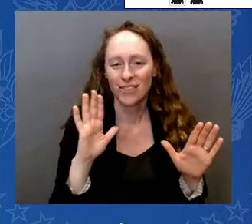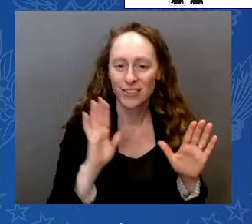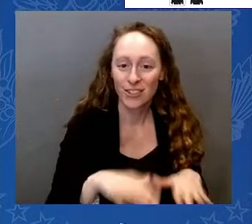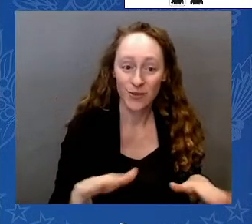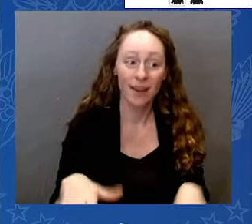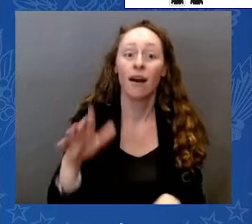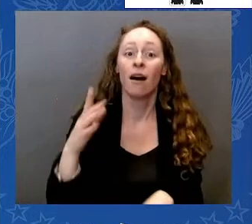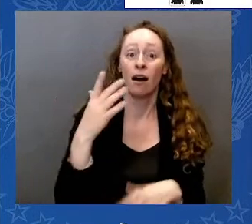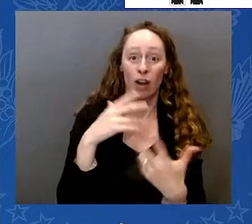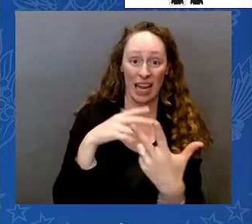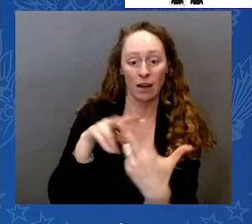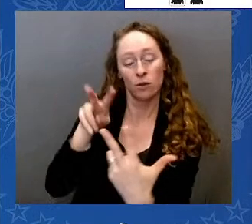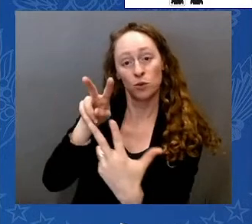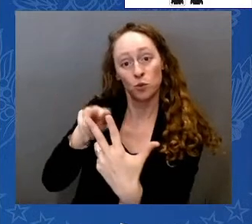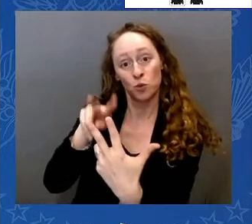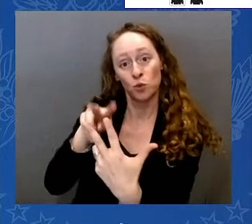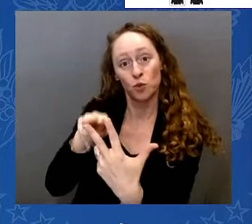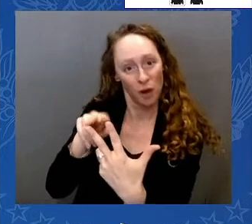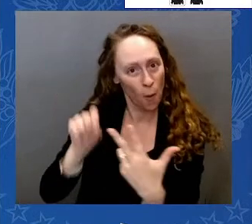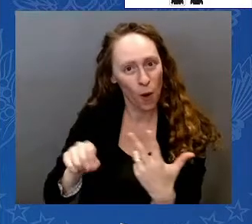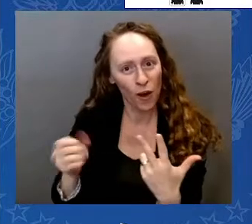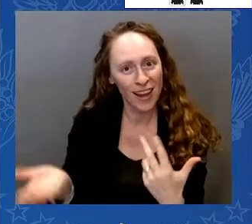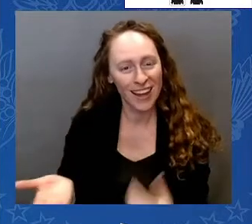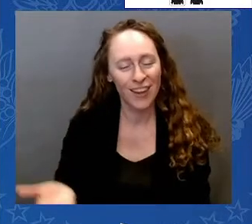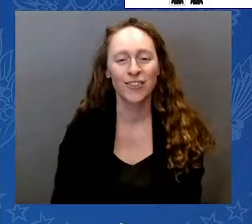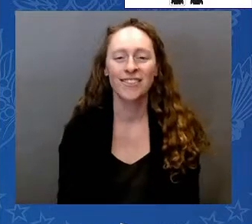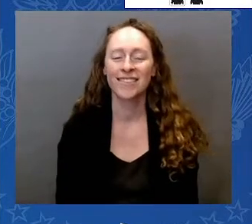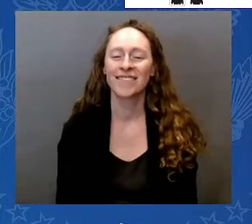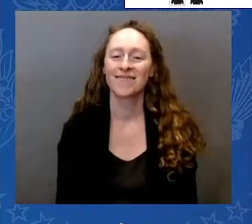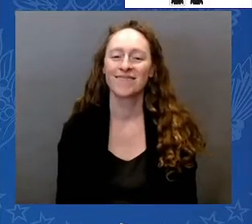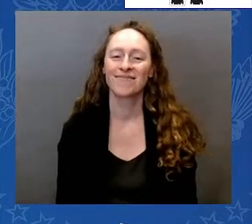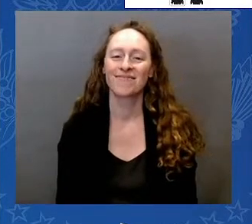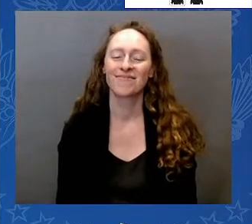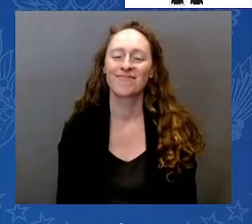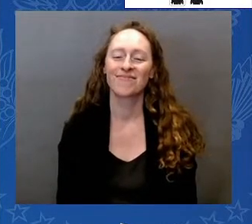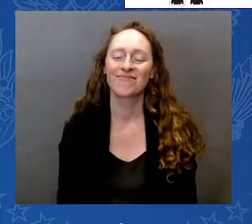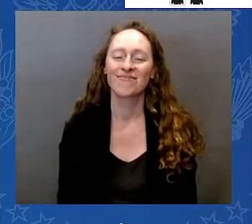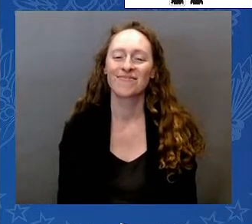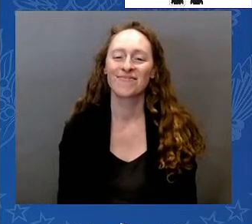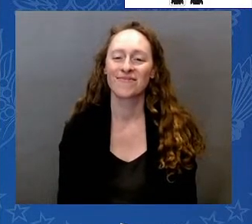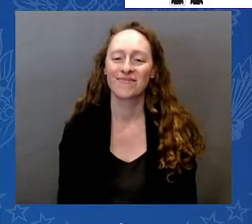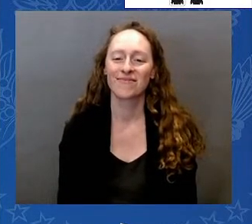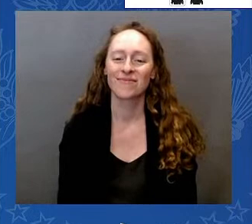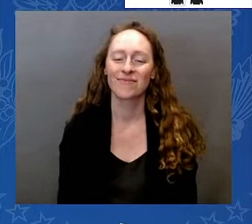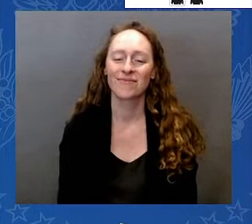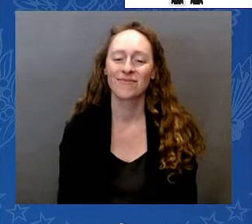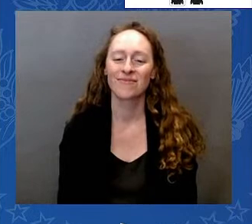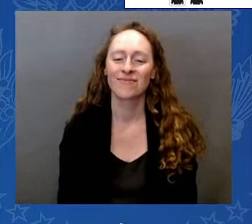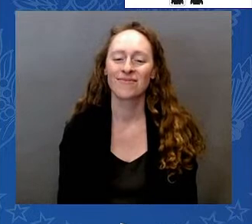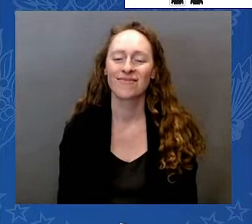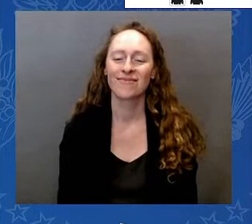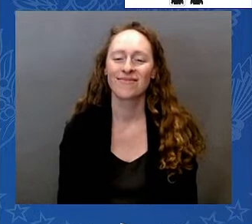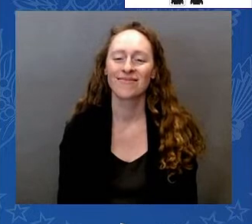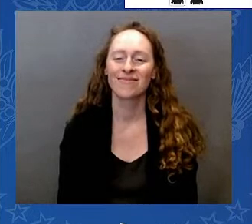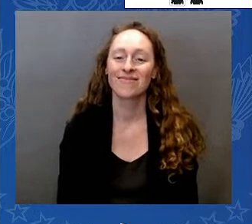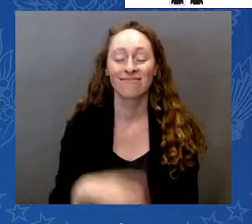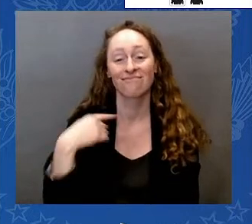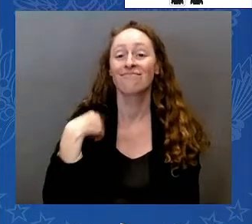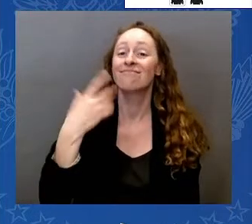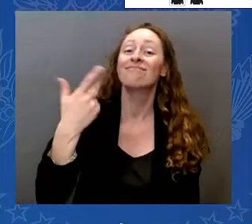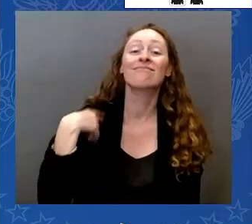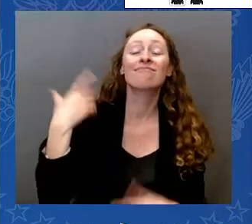and Macs when I go down the highway. I know its powertrain is built in this factory